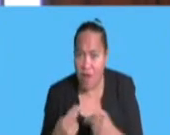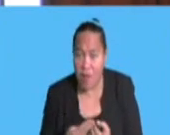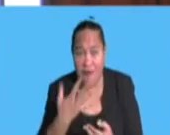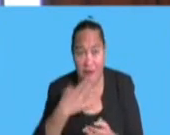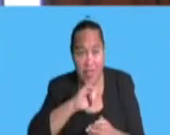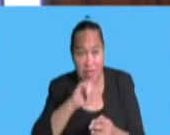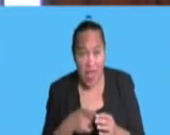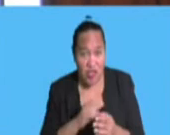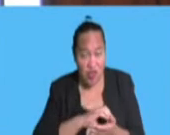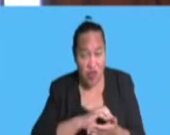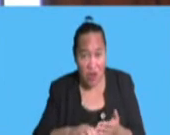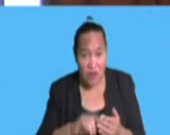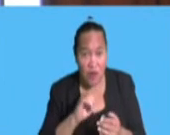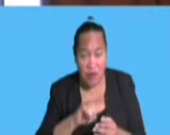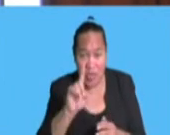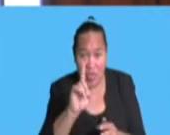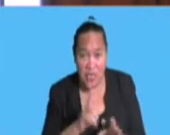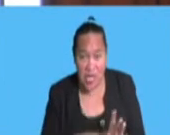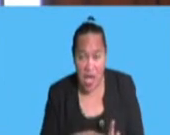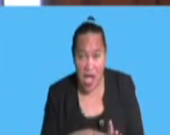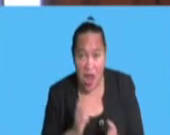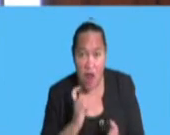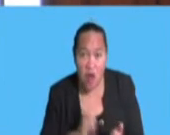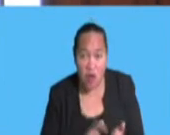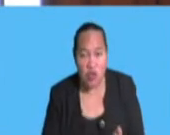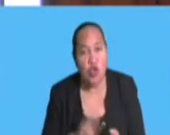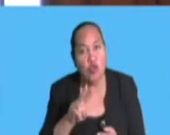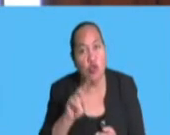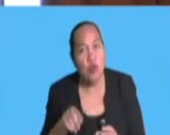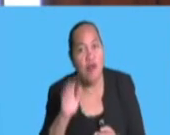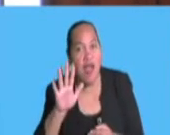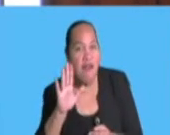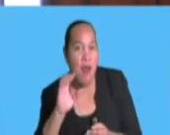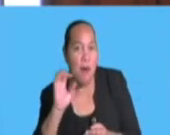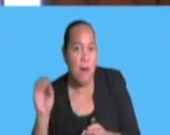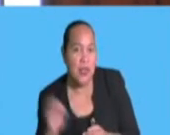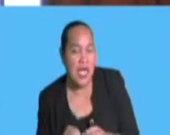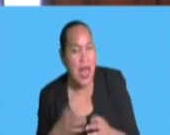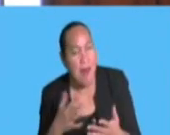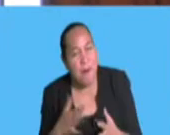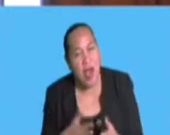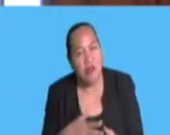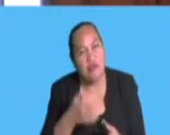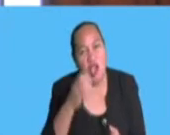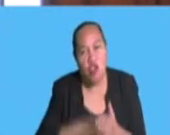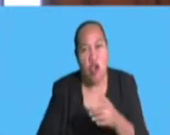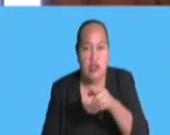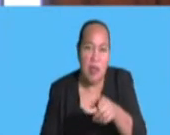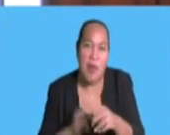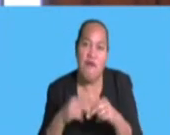loan at a concessionary interest rate of, say, 2.5% will cost a family approximately $60 a